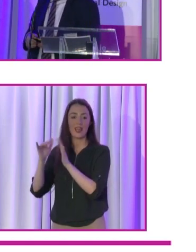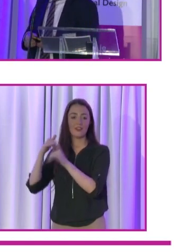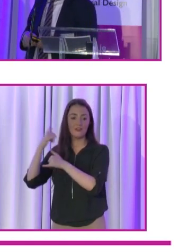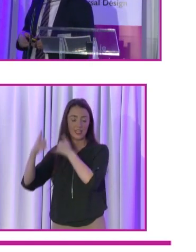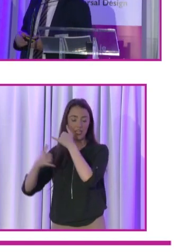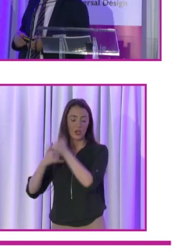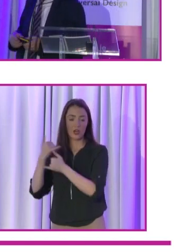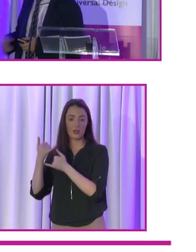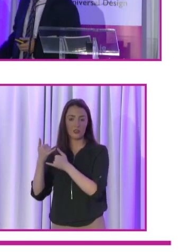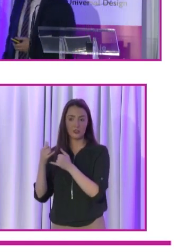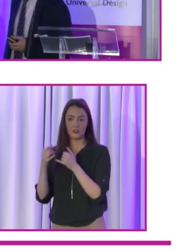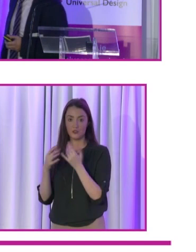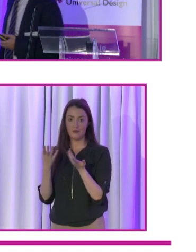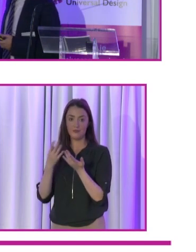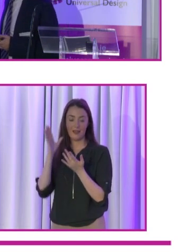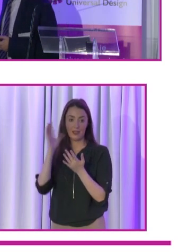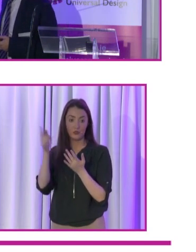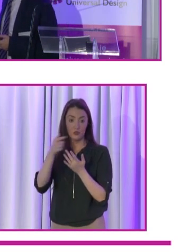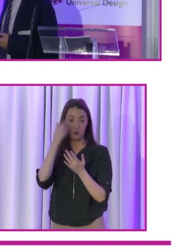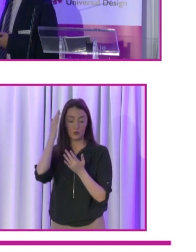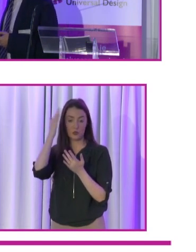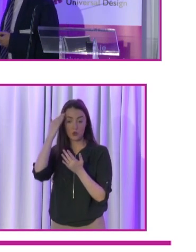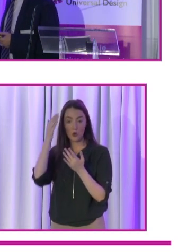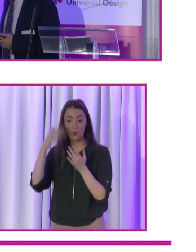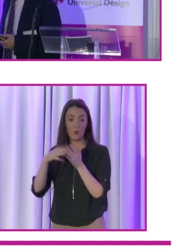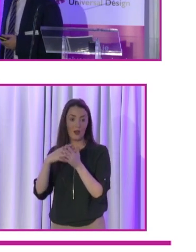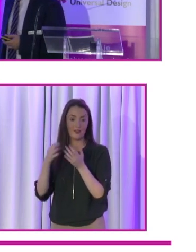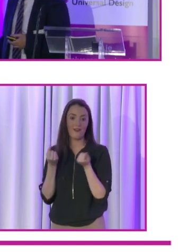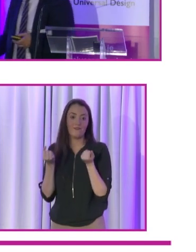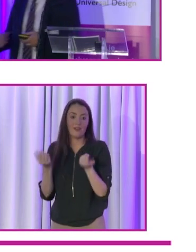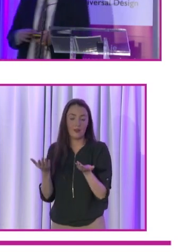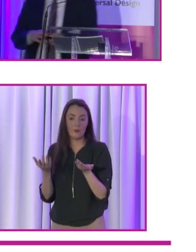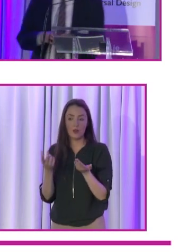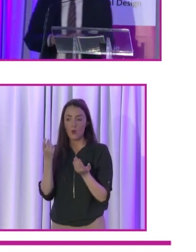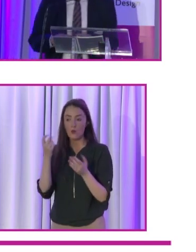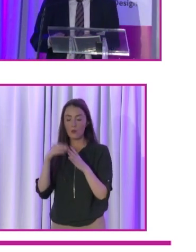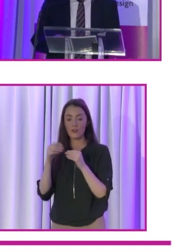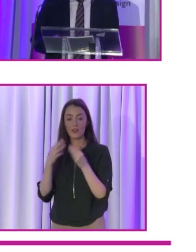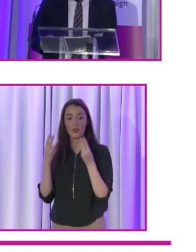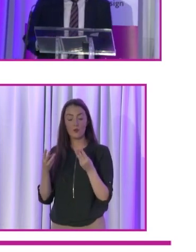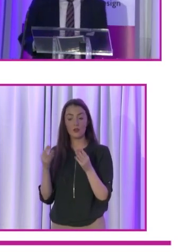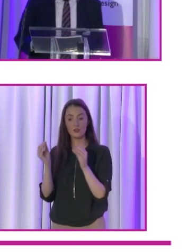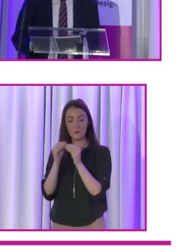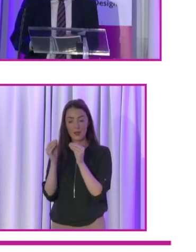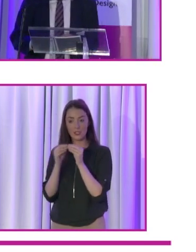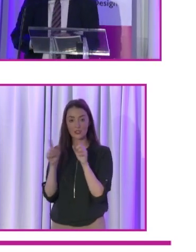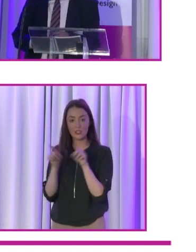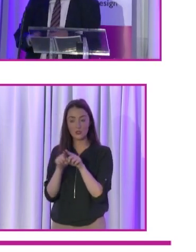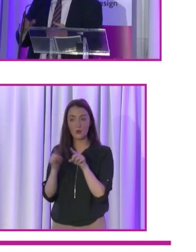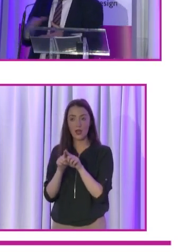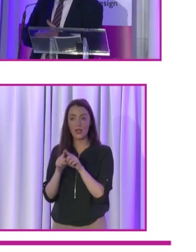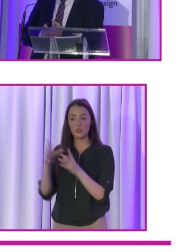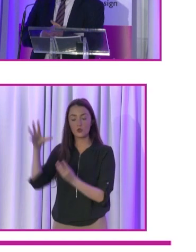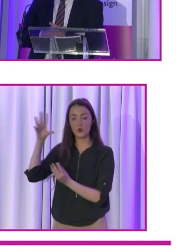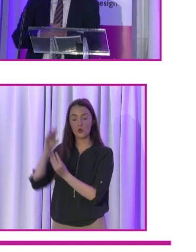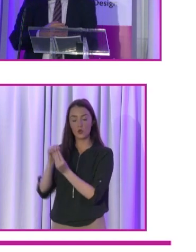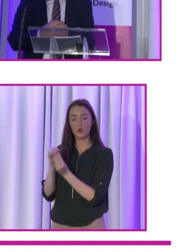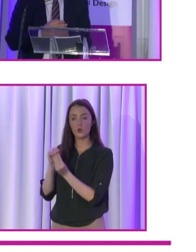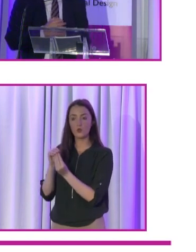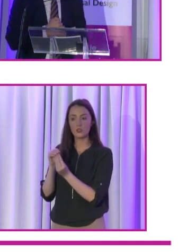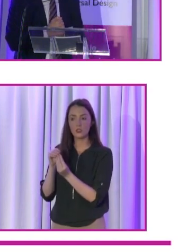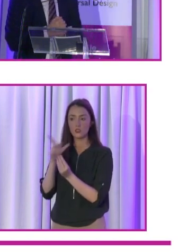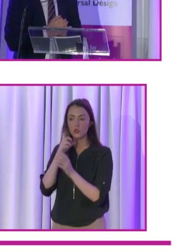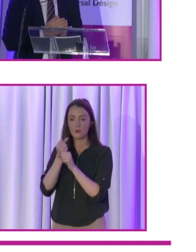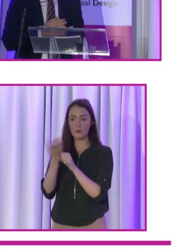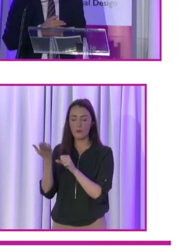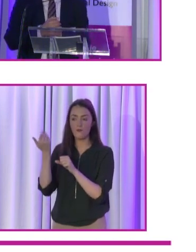this is available. And lastly, something that I want to mention, I think it was, and to conclude, it was already brought